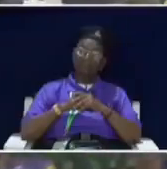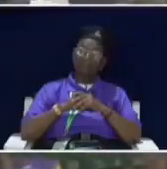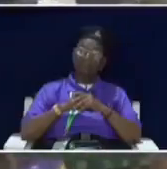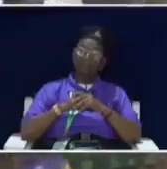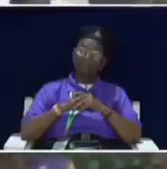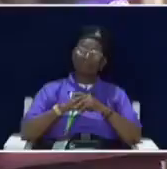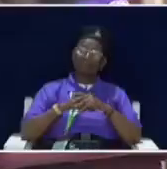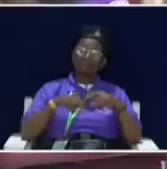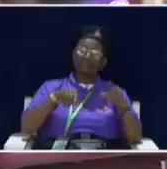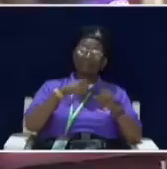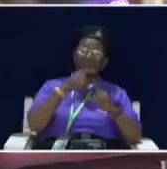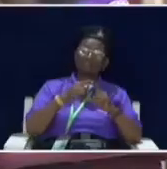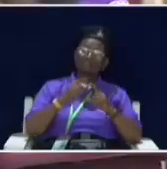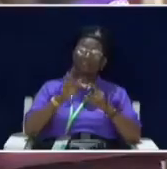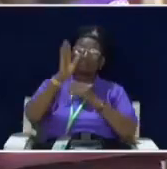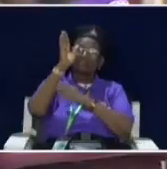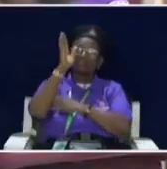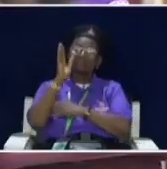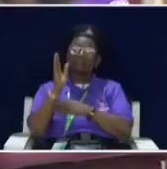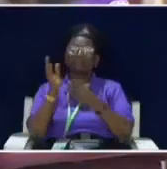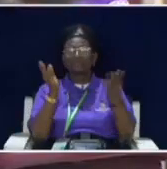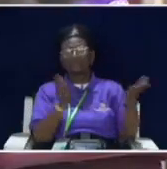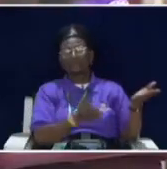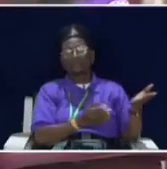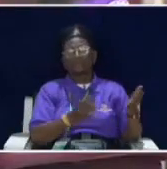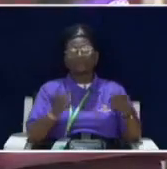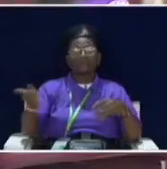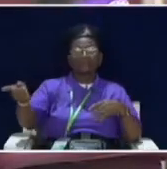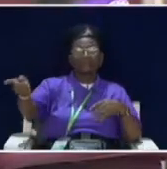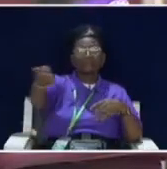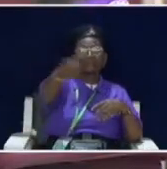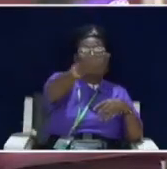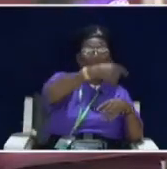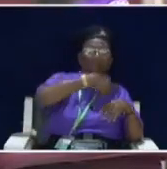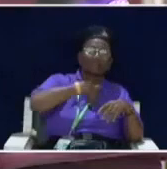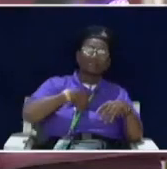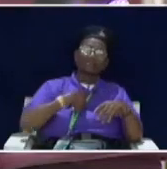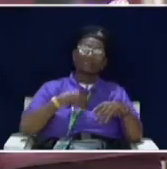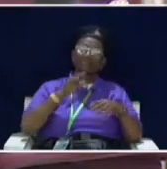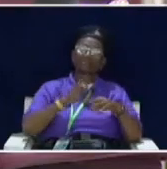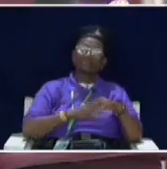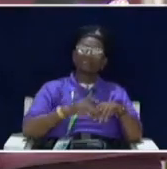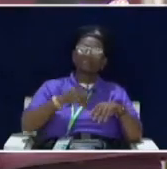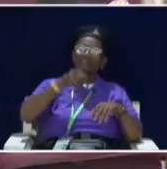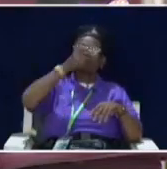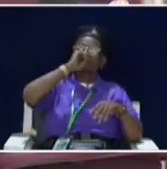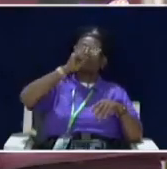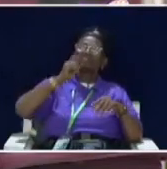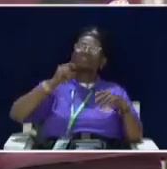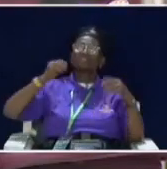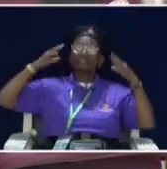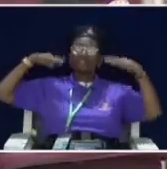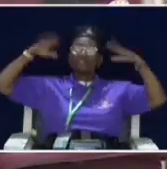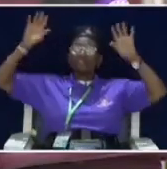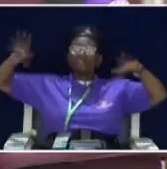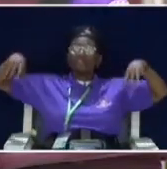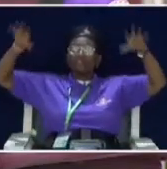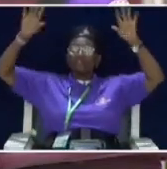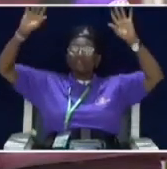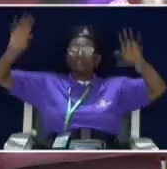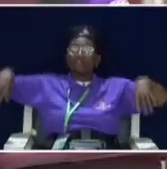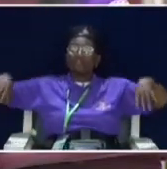So when God carries you on eagle's wings,